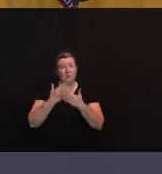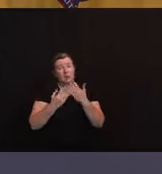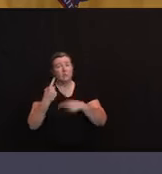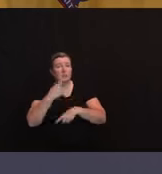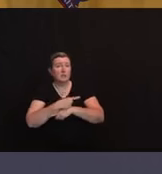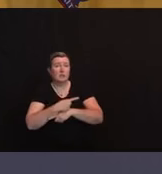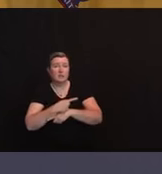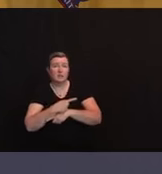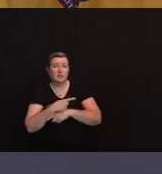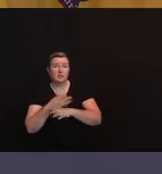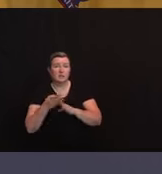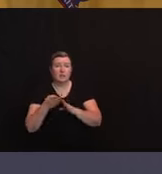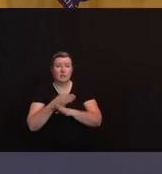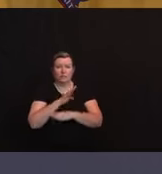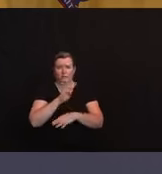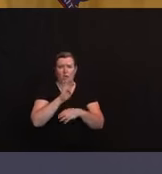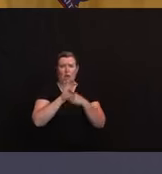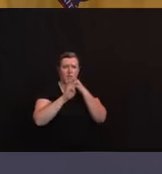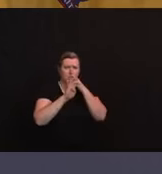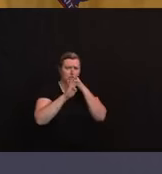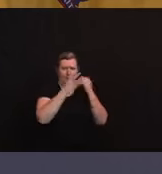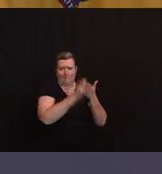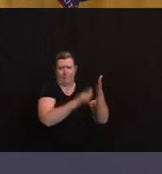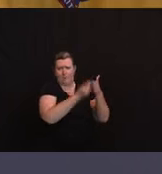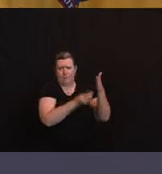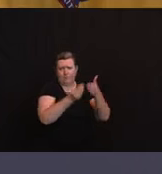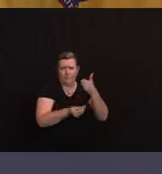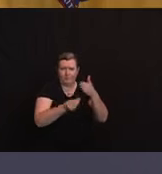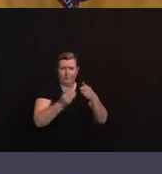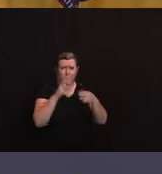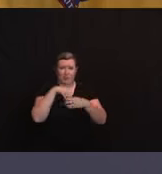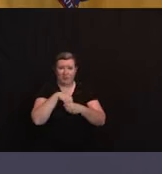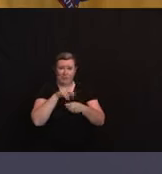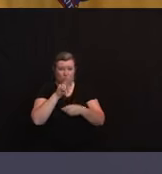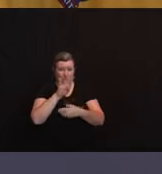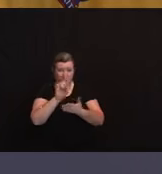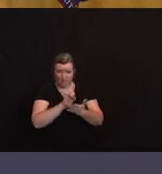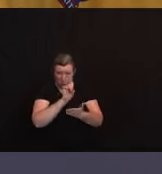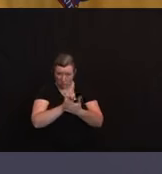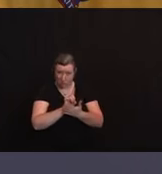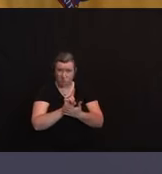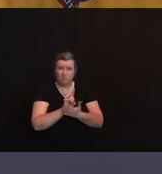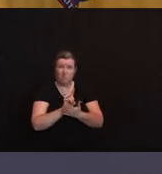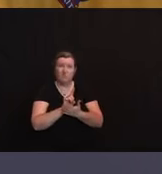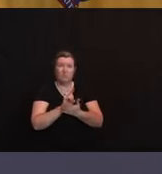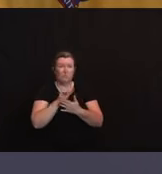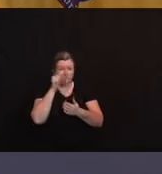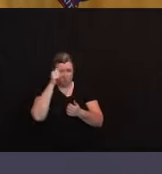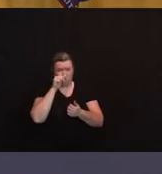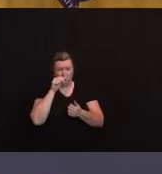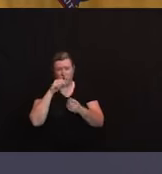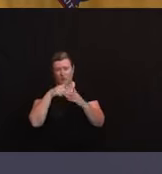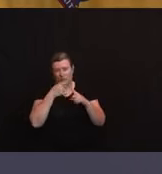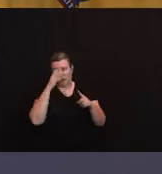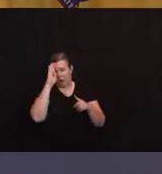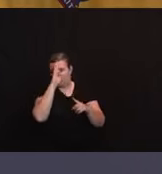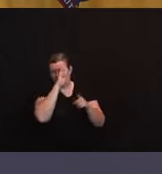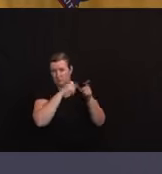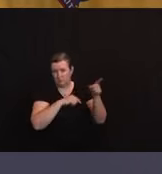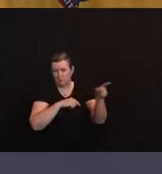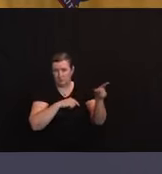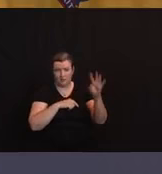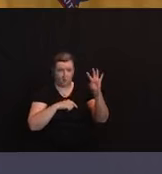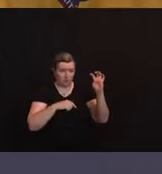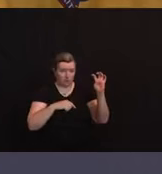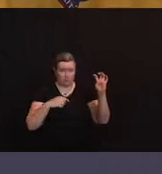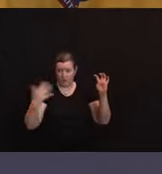were passing in a given 24-hour period from hospitals. And again, then you take some time to confirm cause of